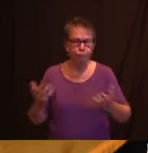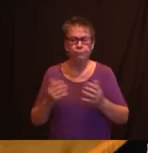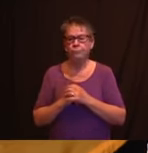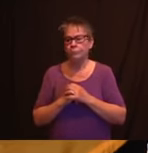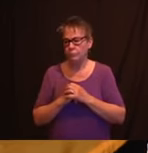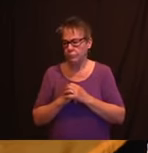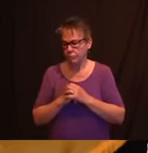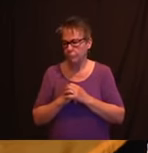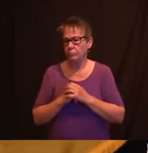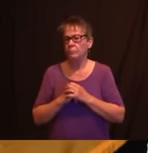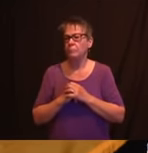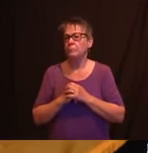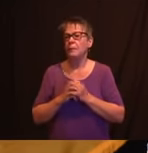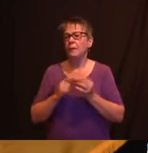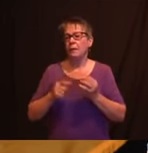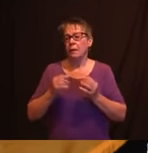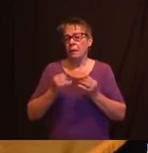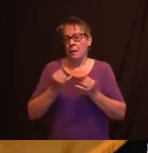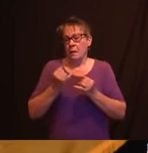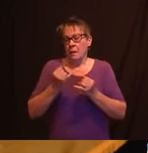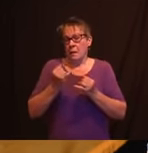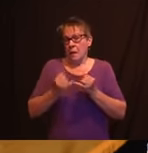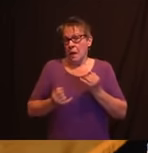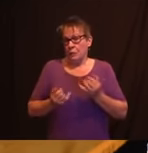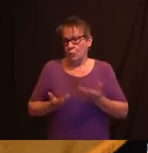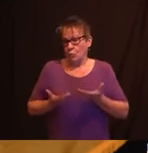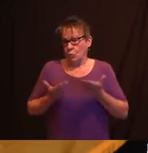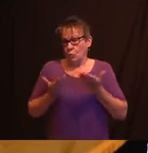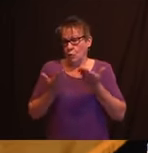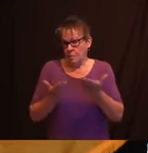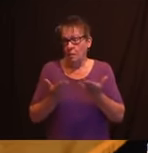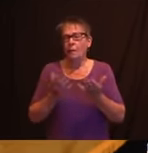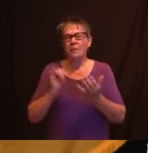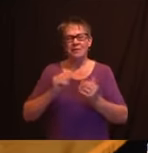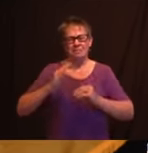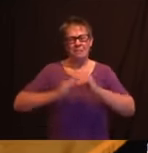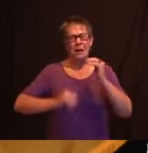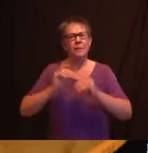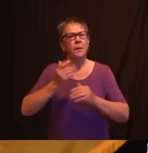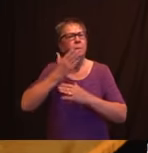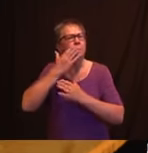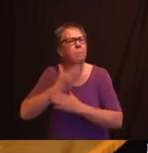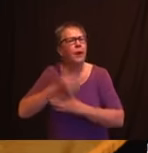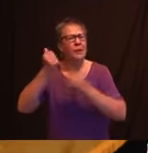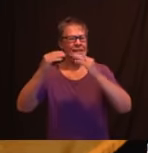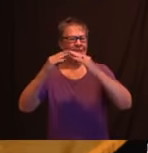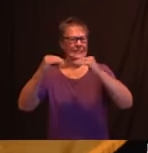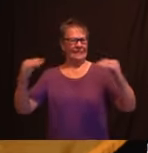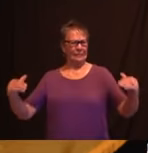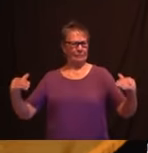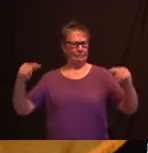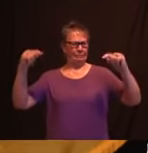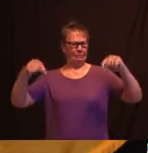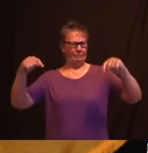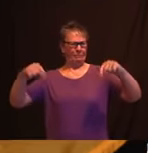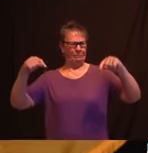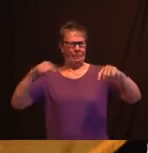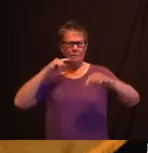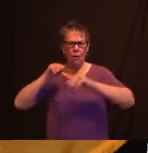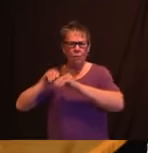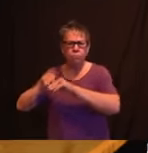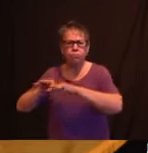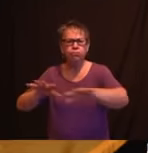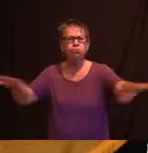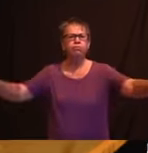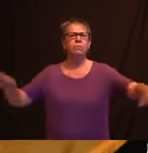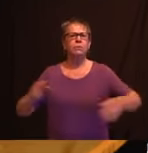The state should implement structures for stronger collaboration and advance delivery reforms and increase reliance